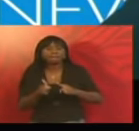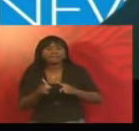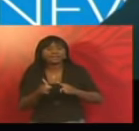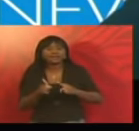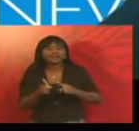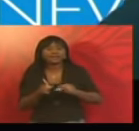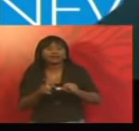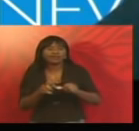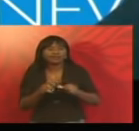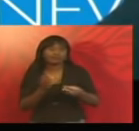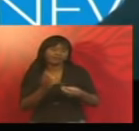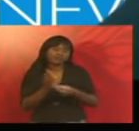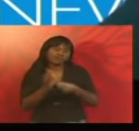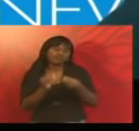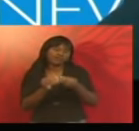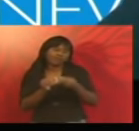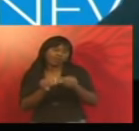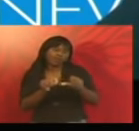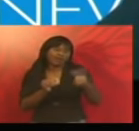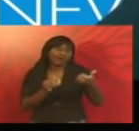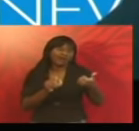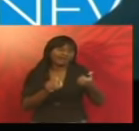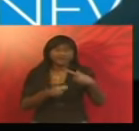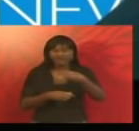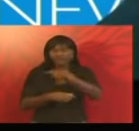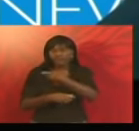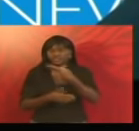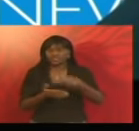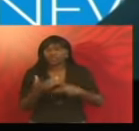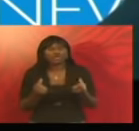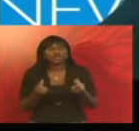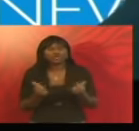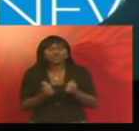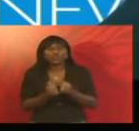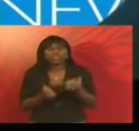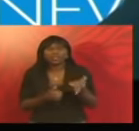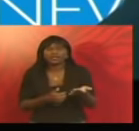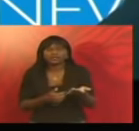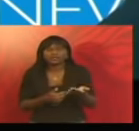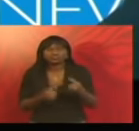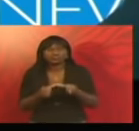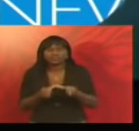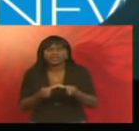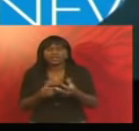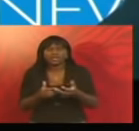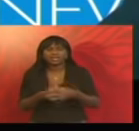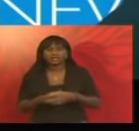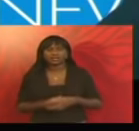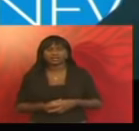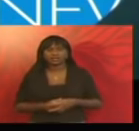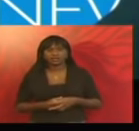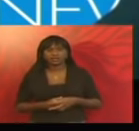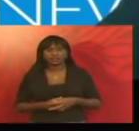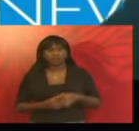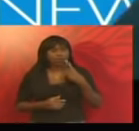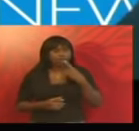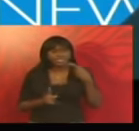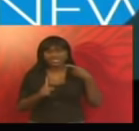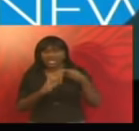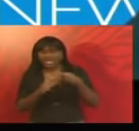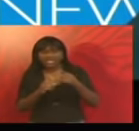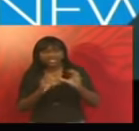Has a decision been made on what will happen to the rest of the vaccine? Would it target a specific group?